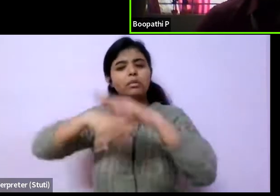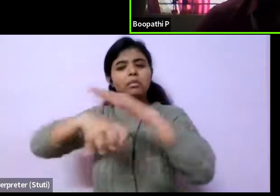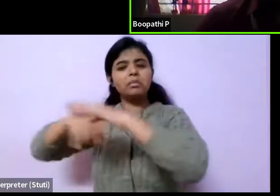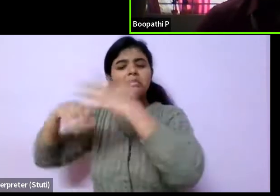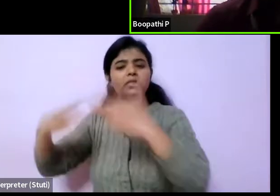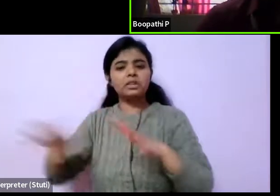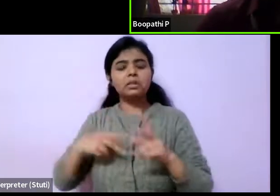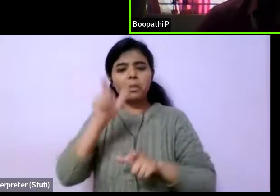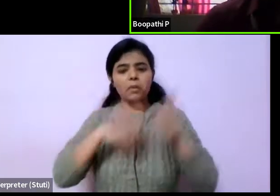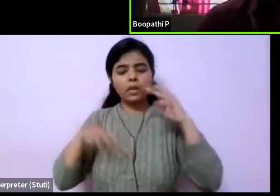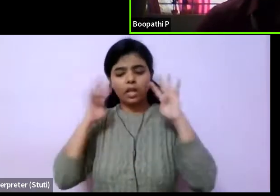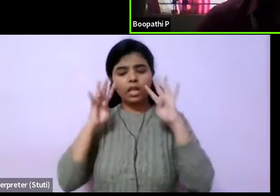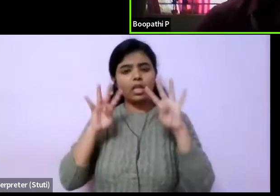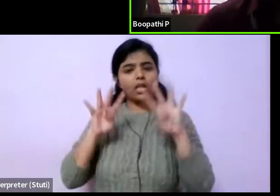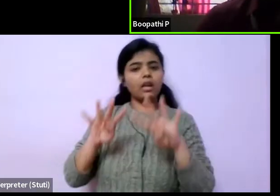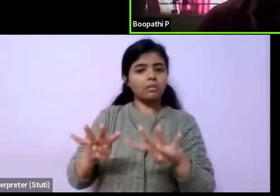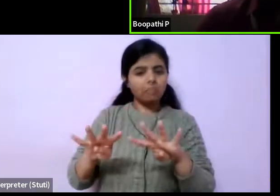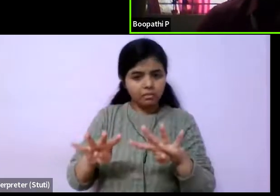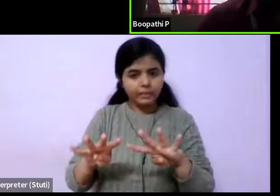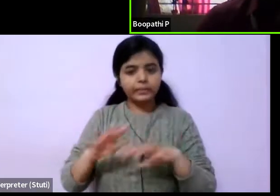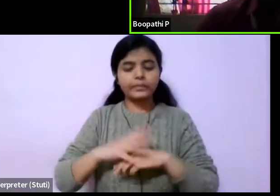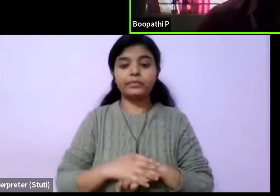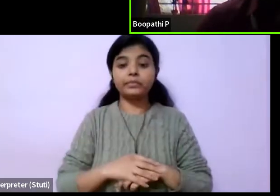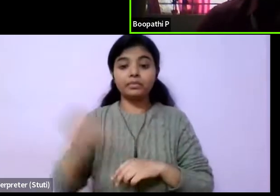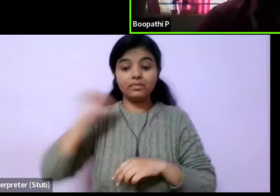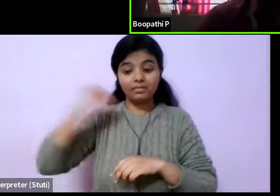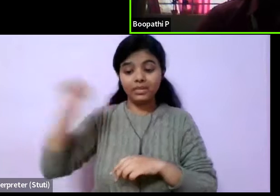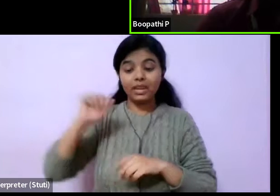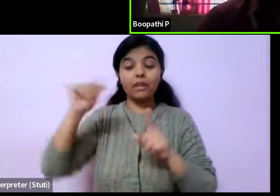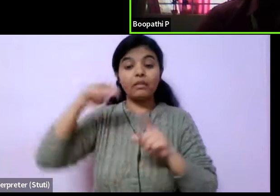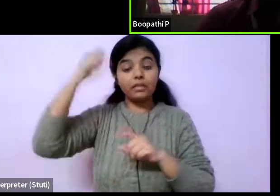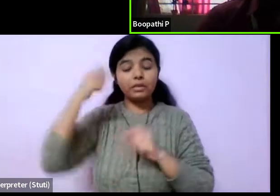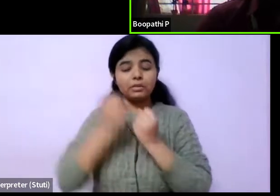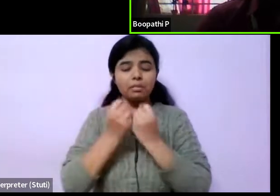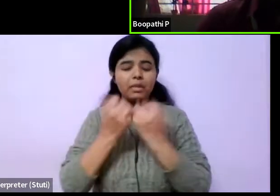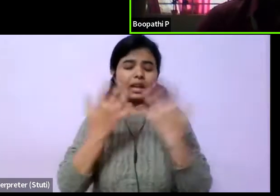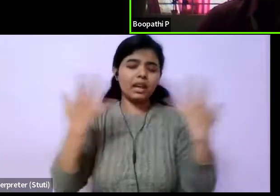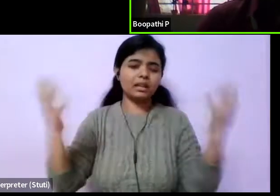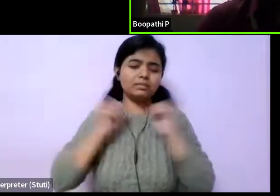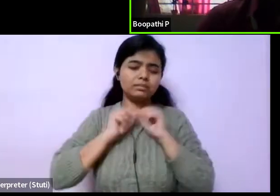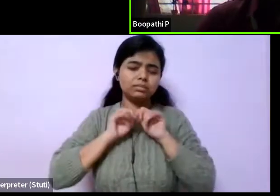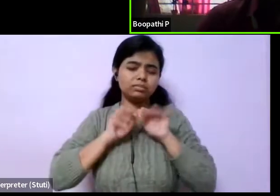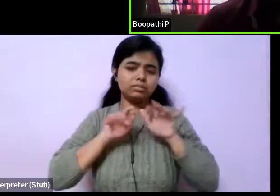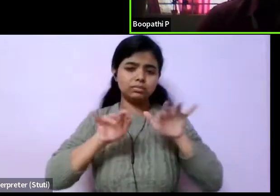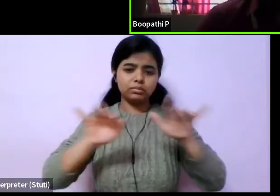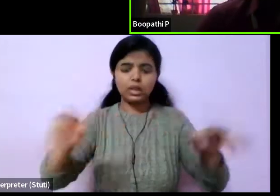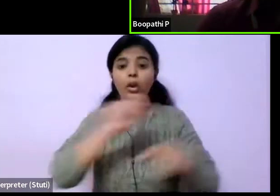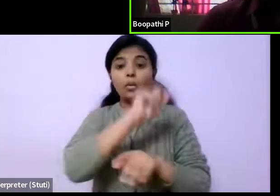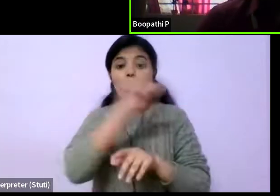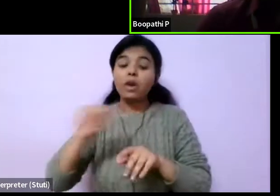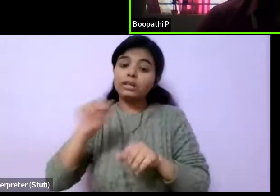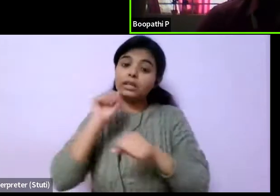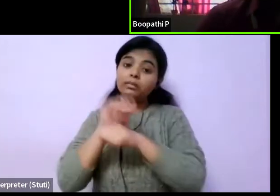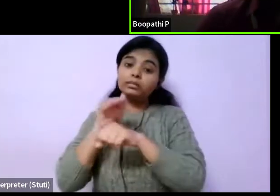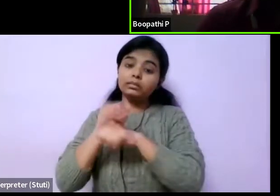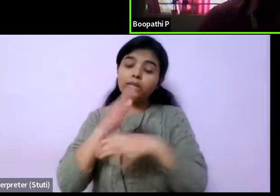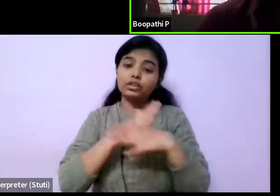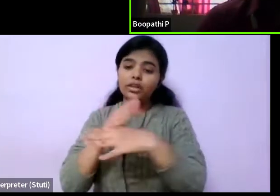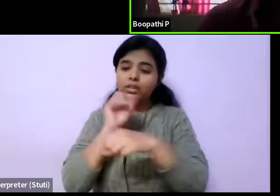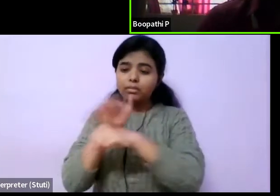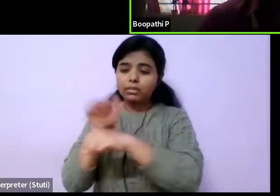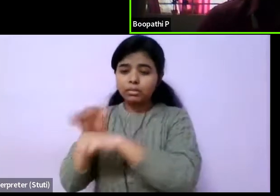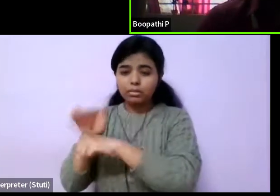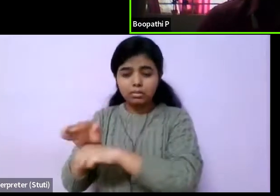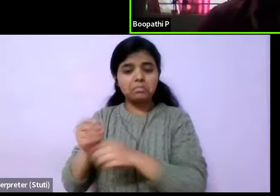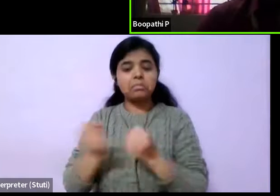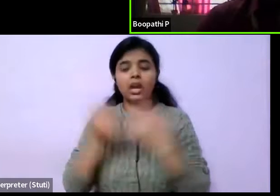the the protest videos were widely shared in the WhatsApp, and